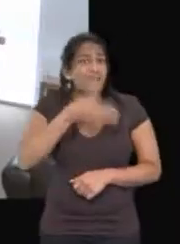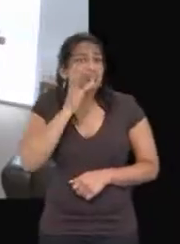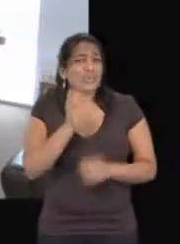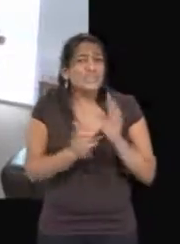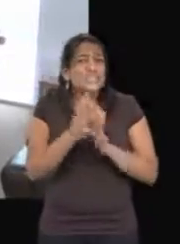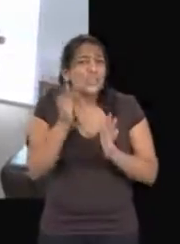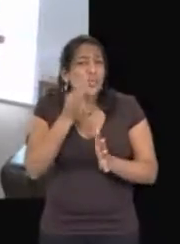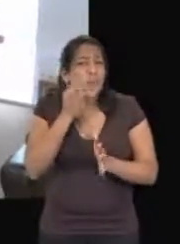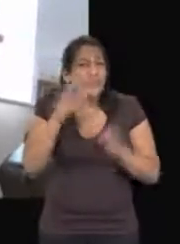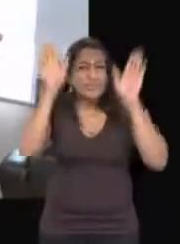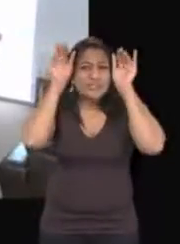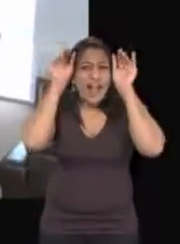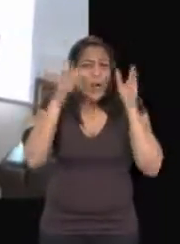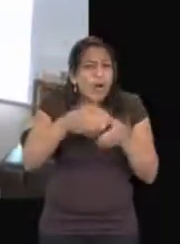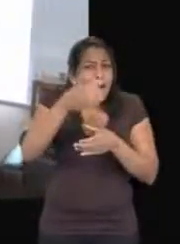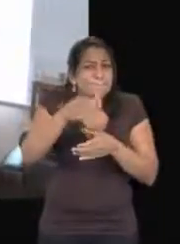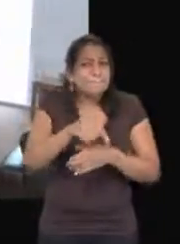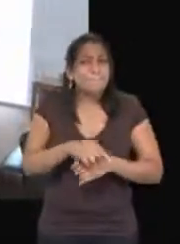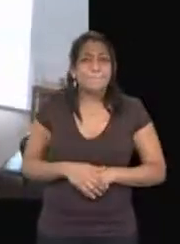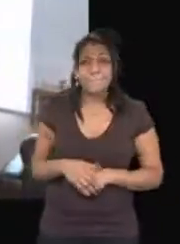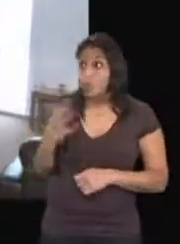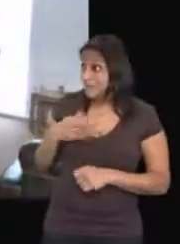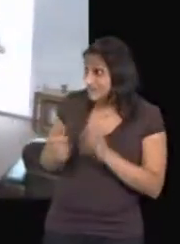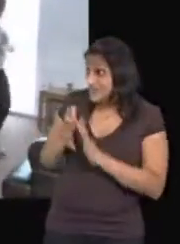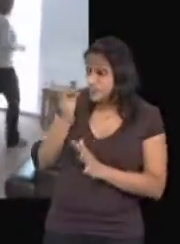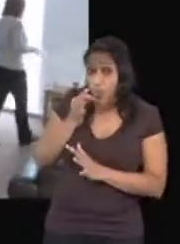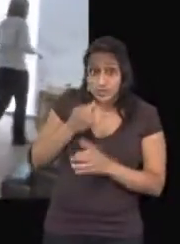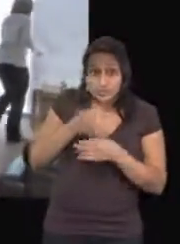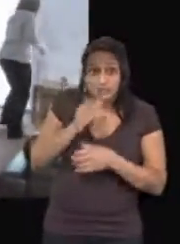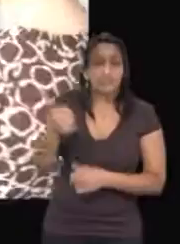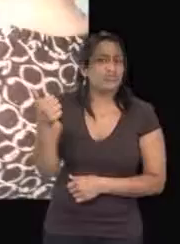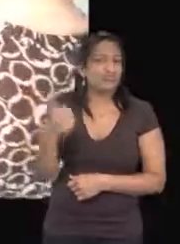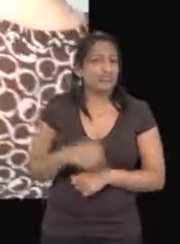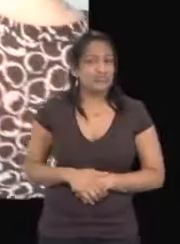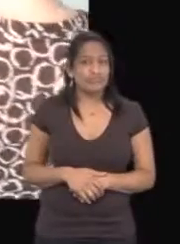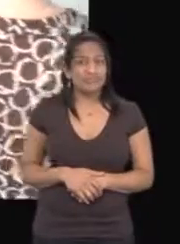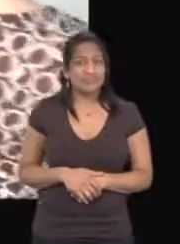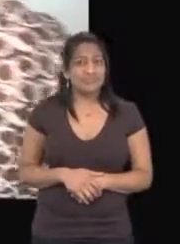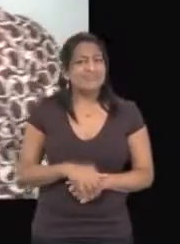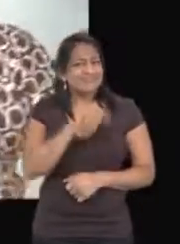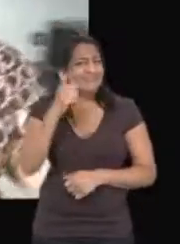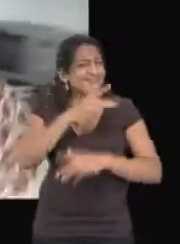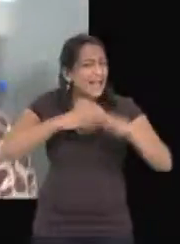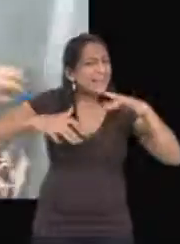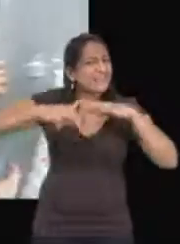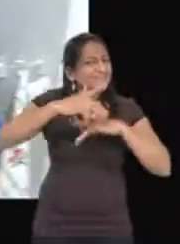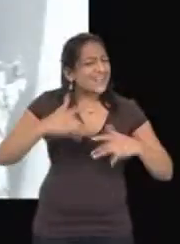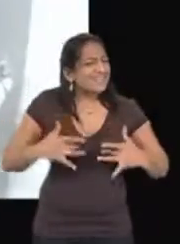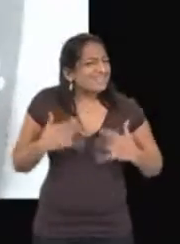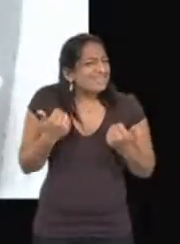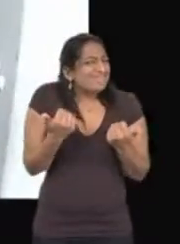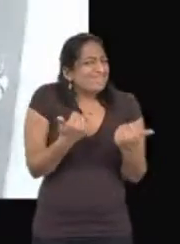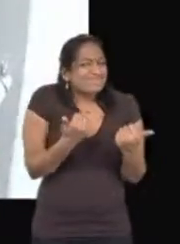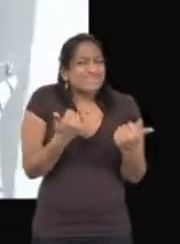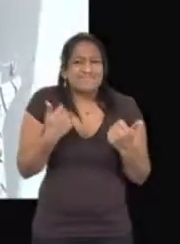Fizzy water and a yogurt, that? You want a fizzy water drink? Okay, that's not a problem. It's a nice atmosphere, it's a nice feel, and we